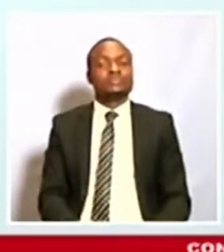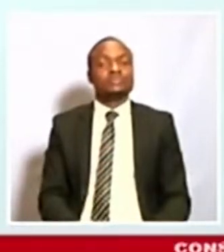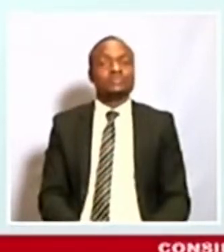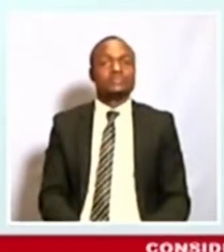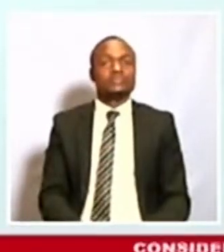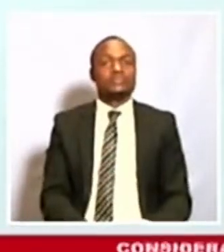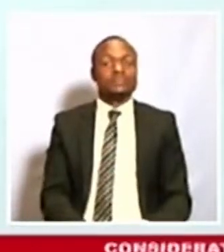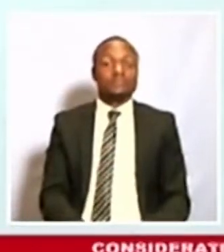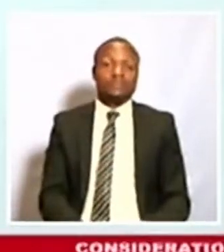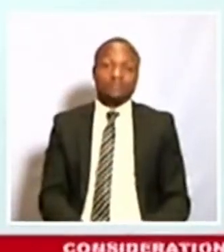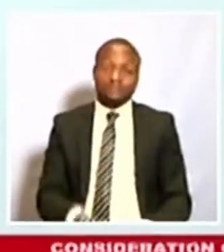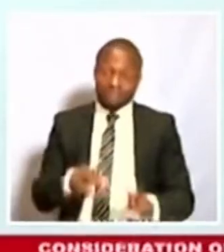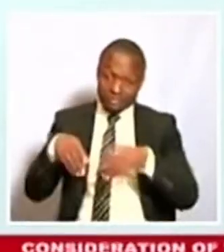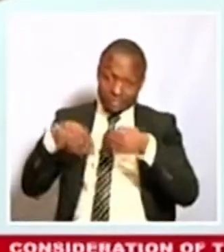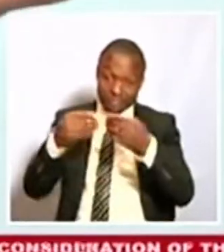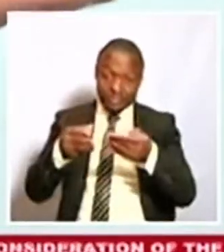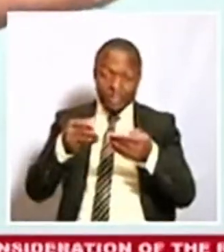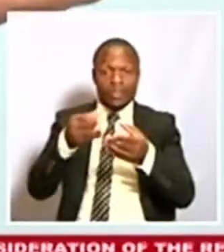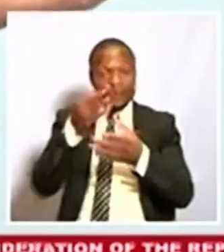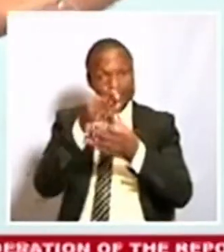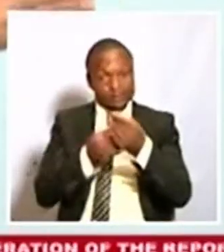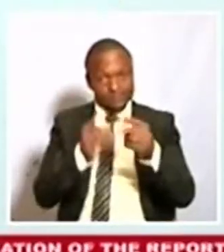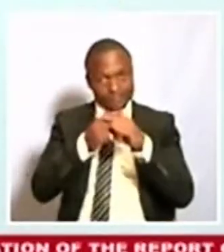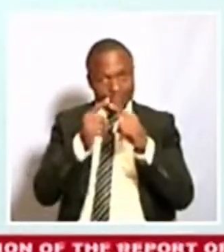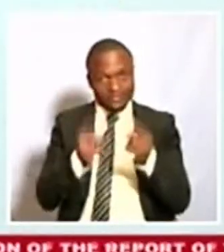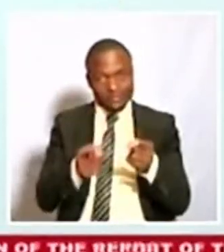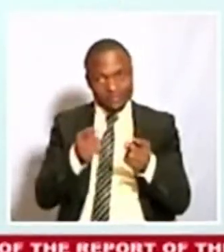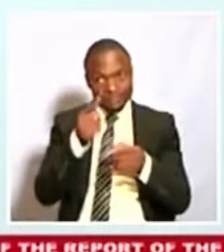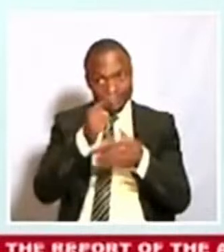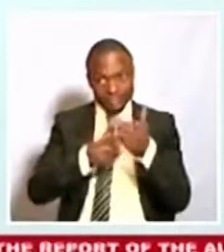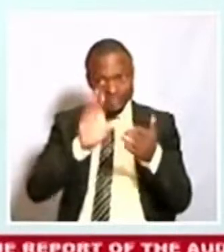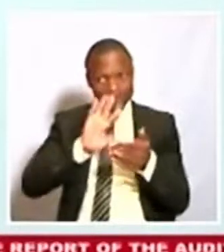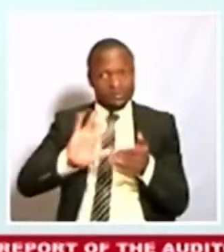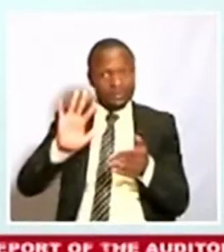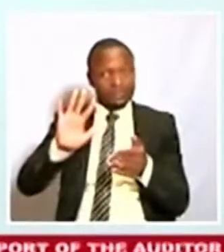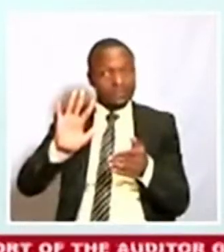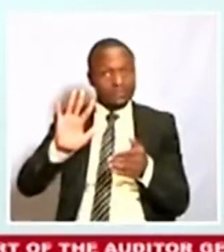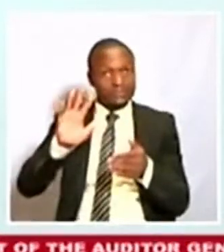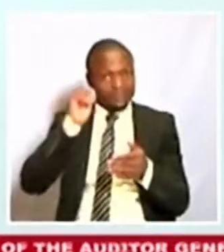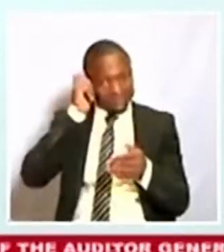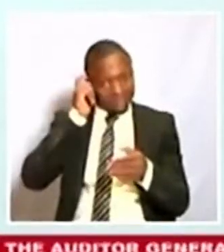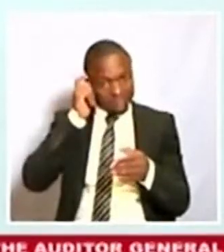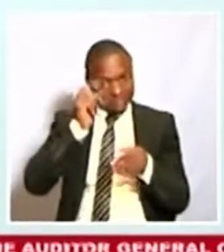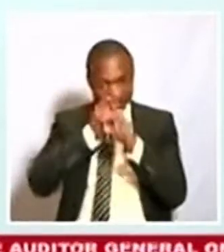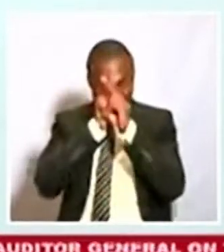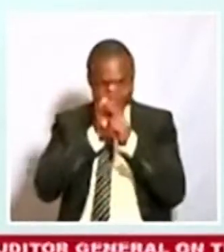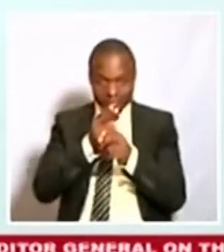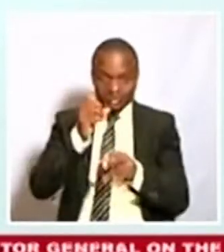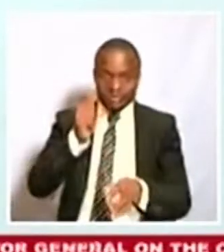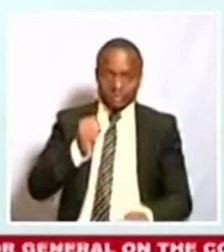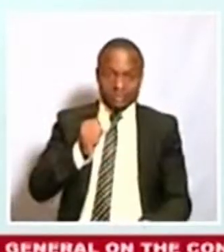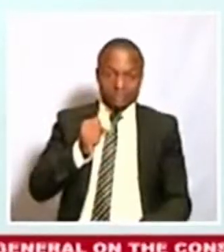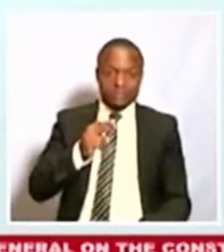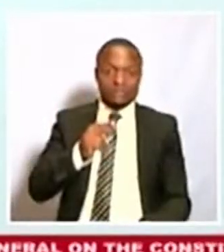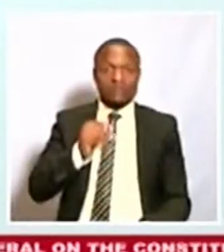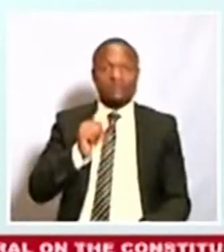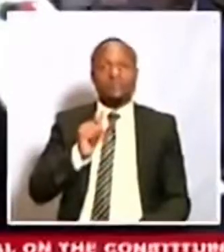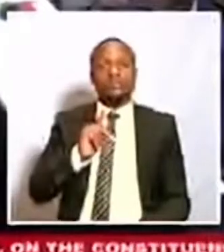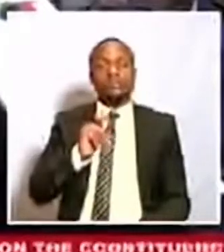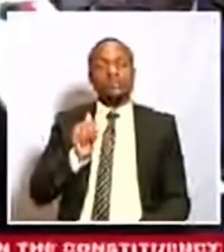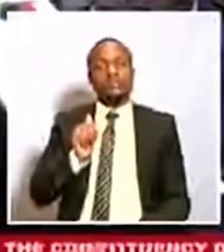application form. But that is just my assumption. You can give us the answers. Honorable Shagafuswa,